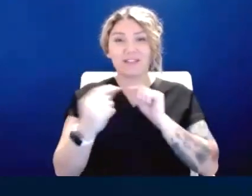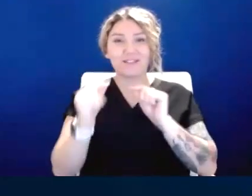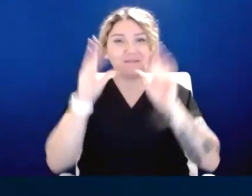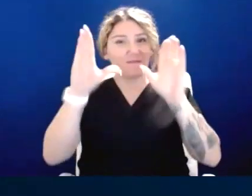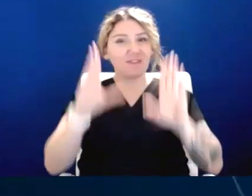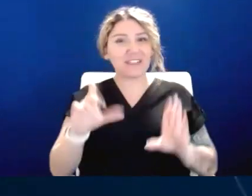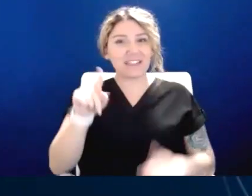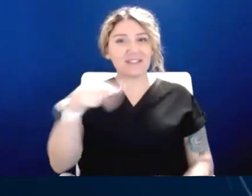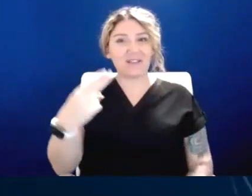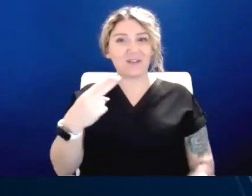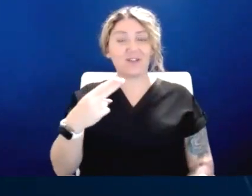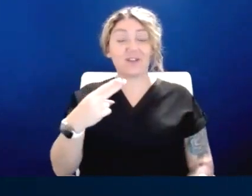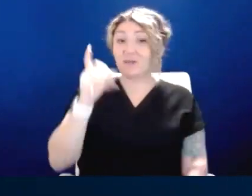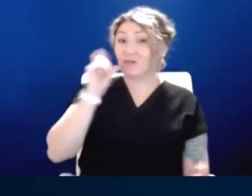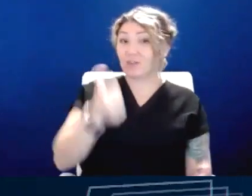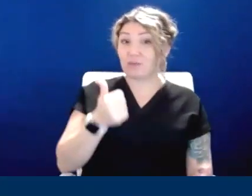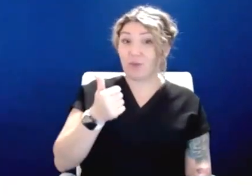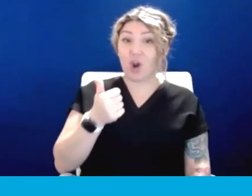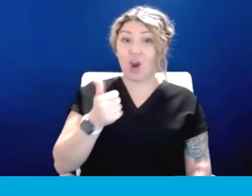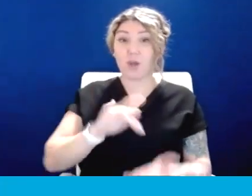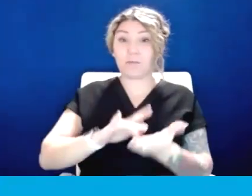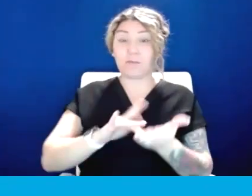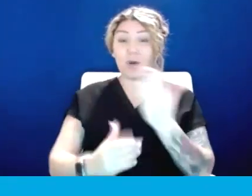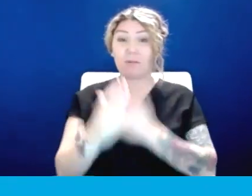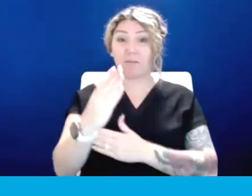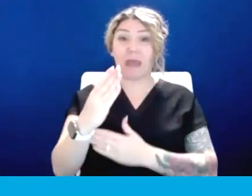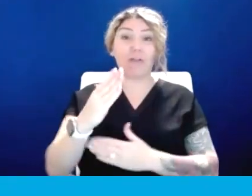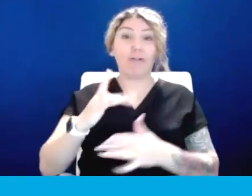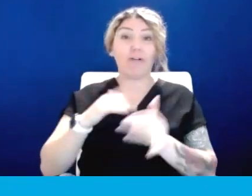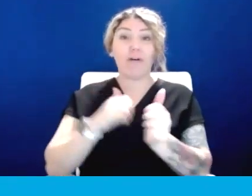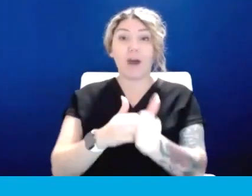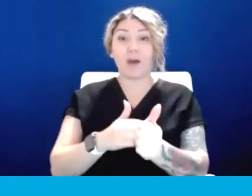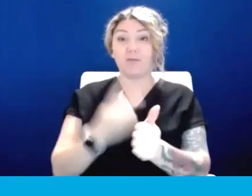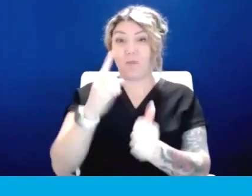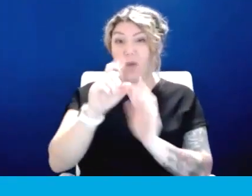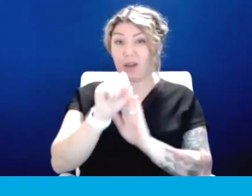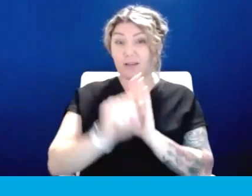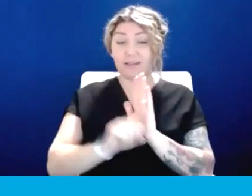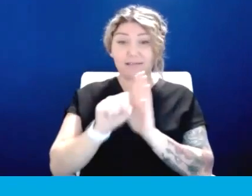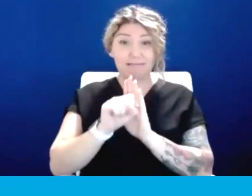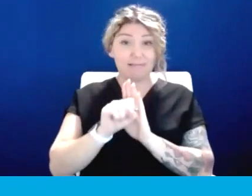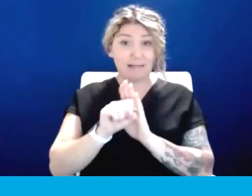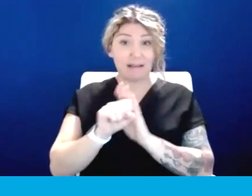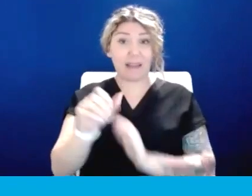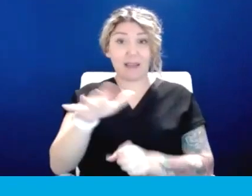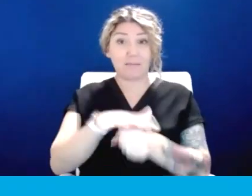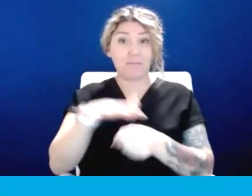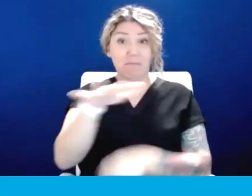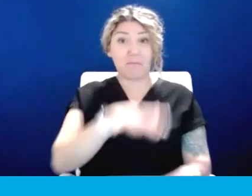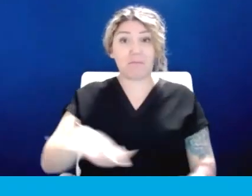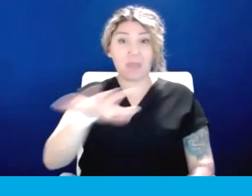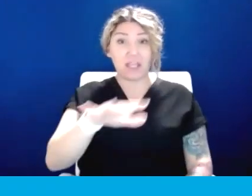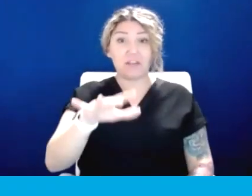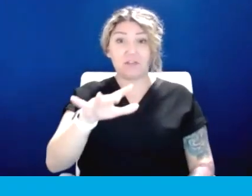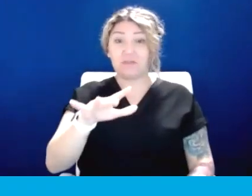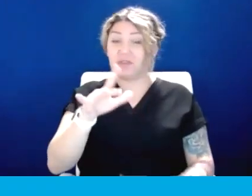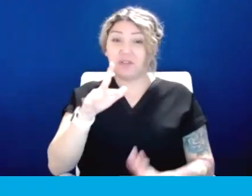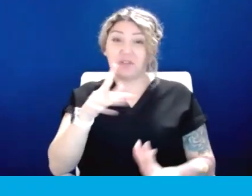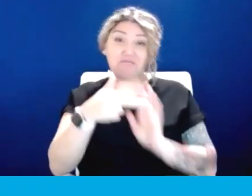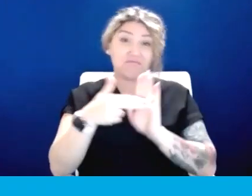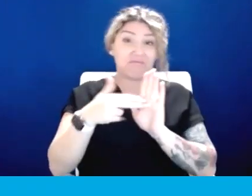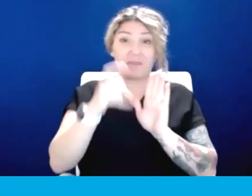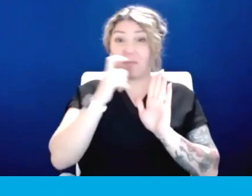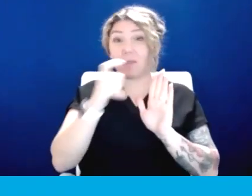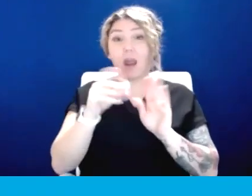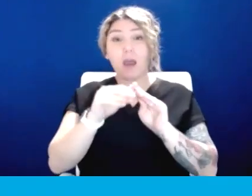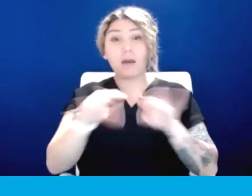Coming up tomorrow on the Morning Medical Update. One state in the metro no longer considers COVID a pandemic. Instead, they're now